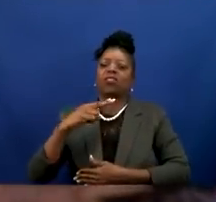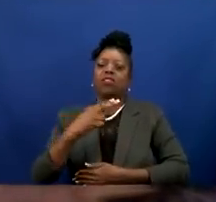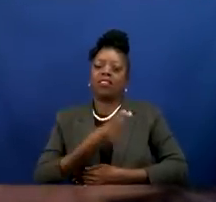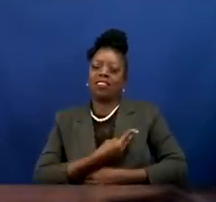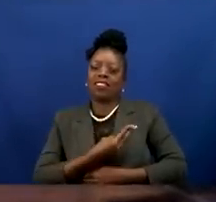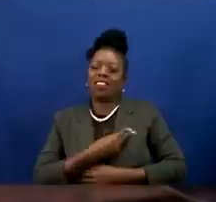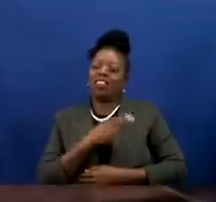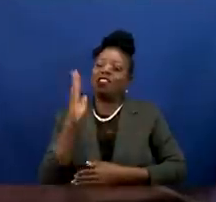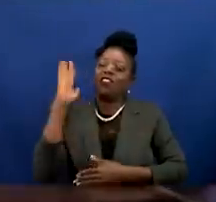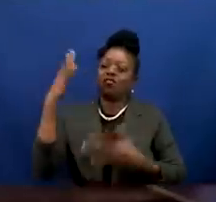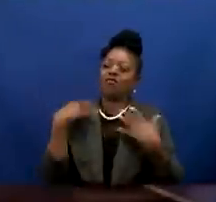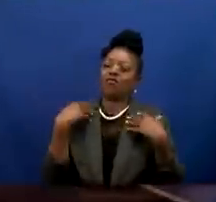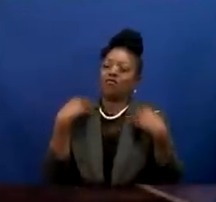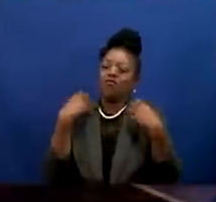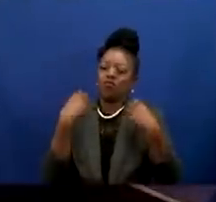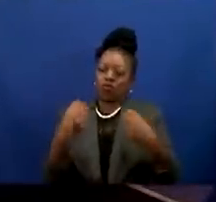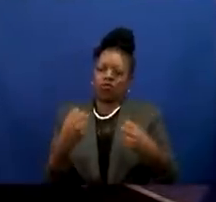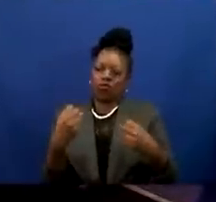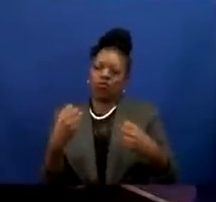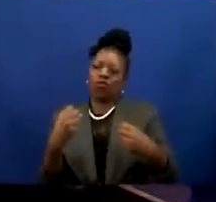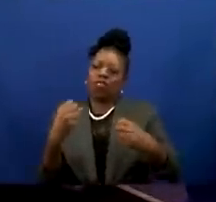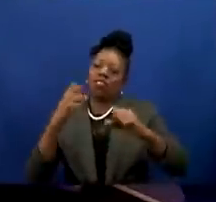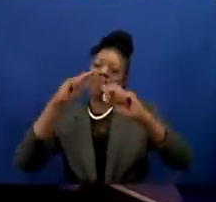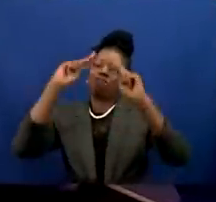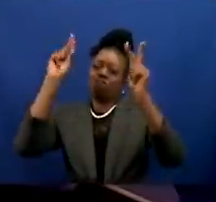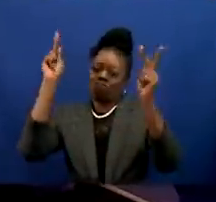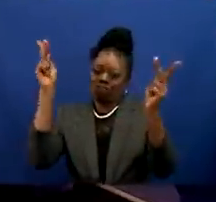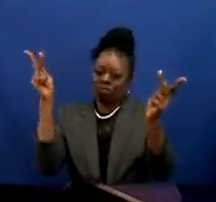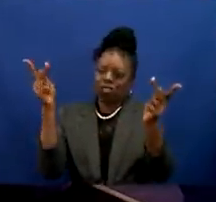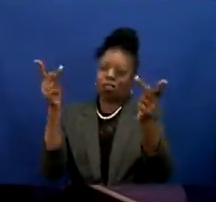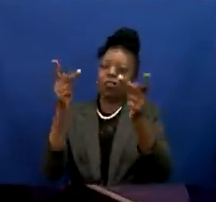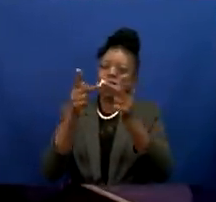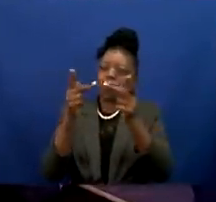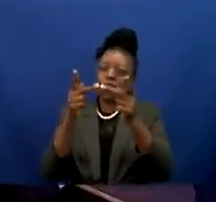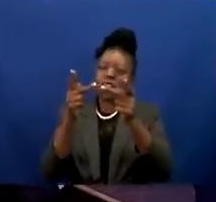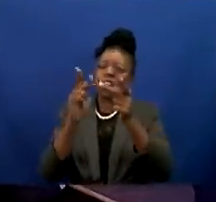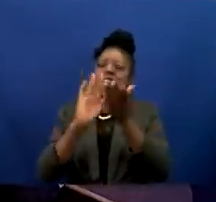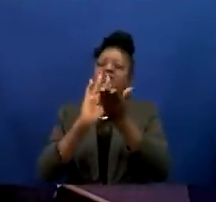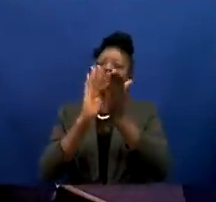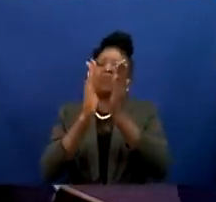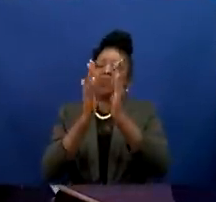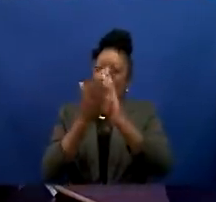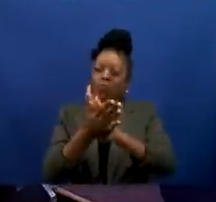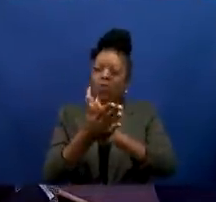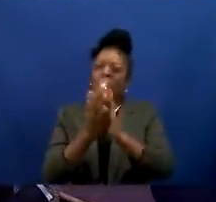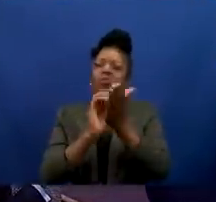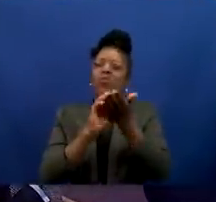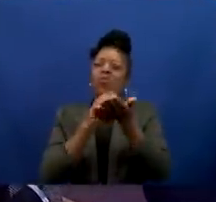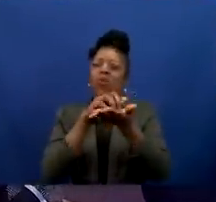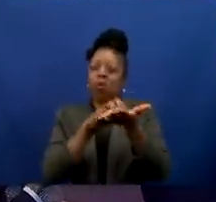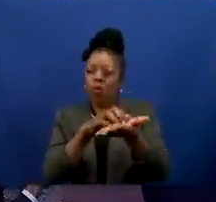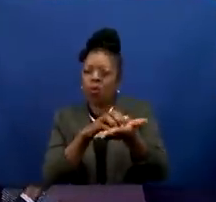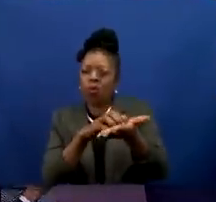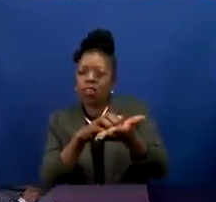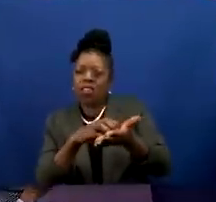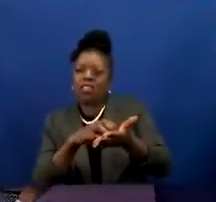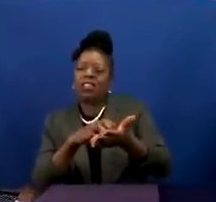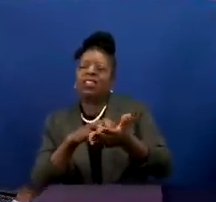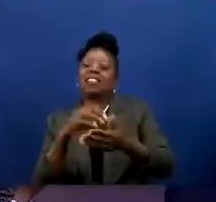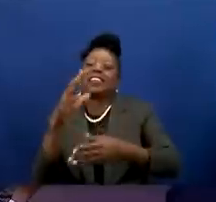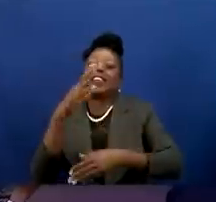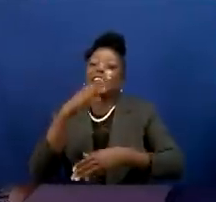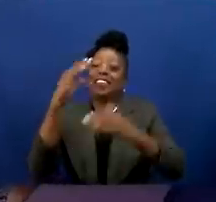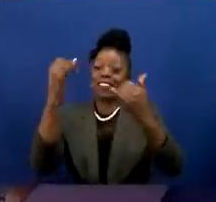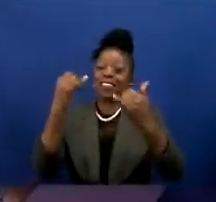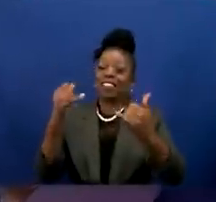because your strength is perfected in our weakness. And we bless your high name